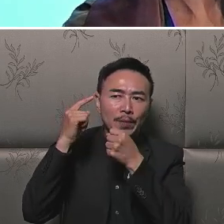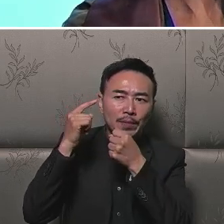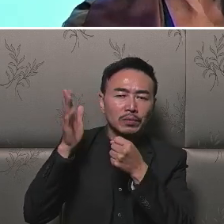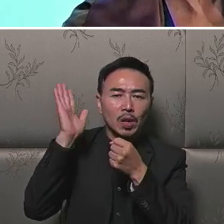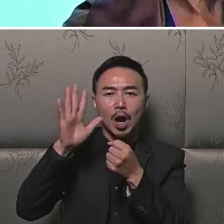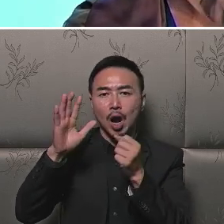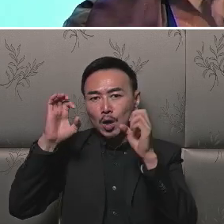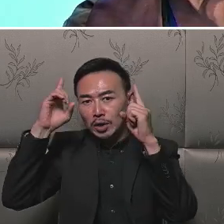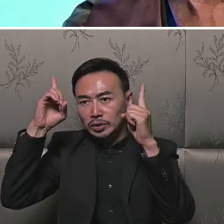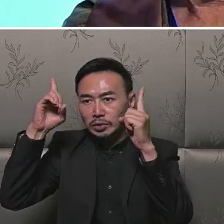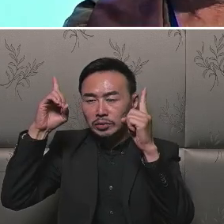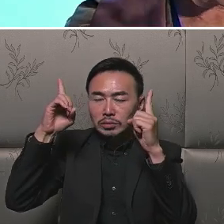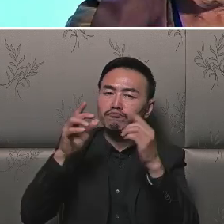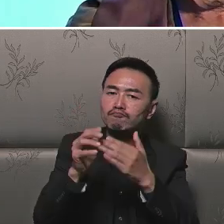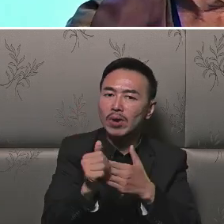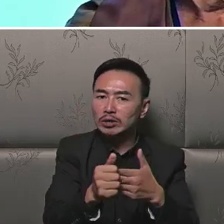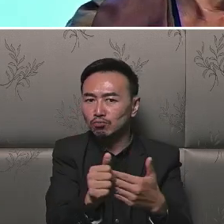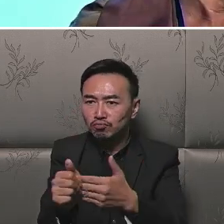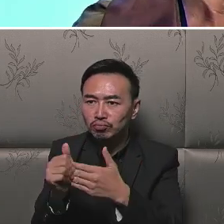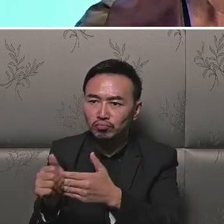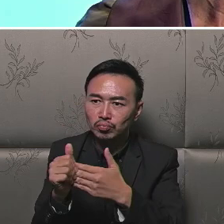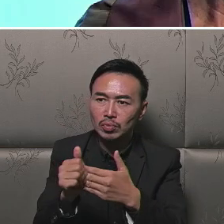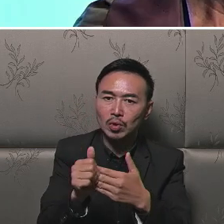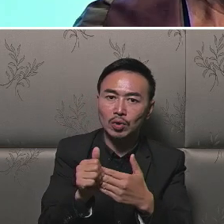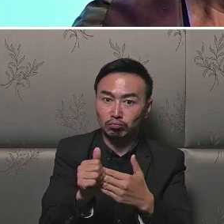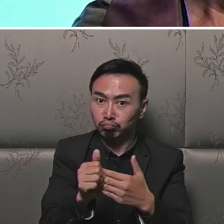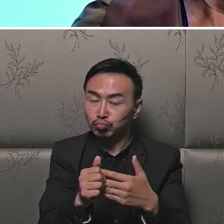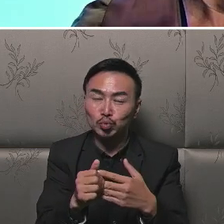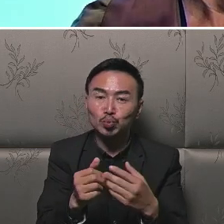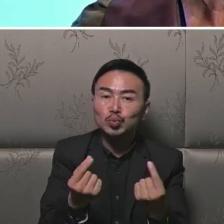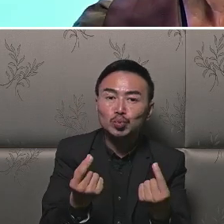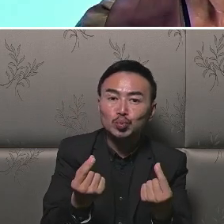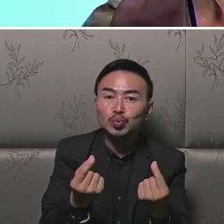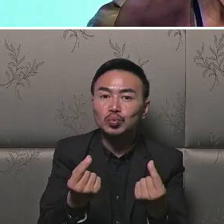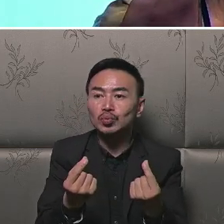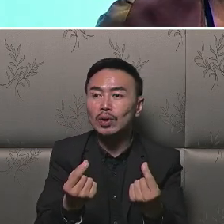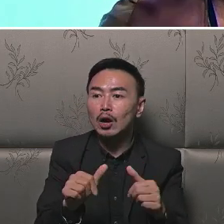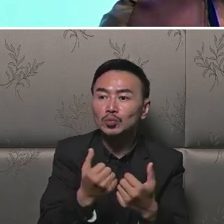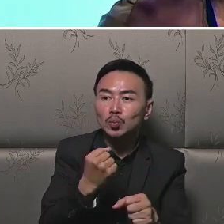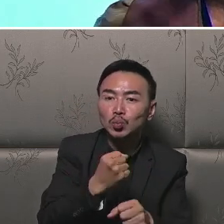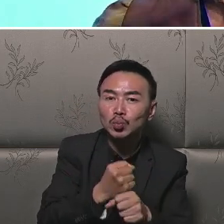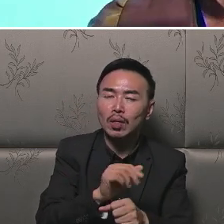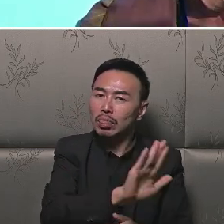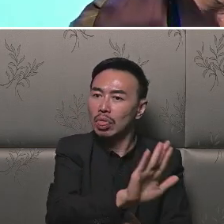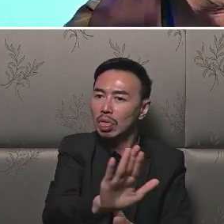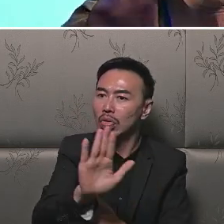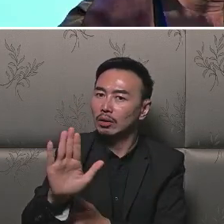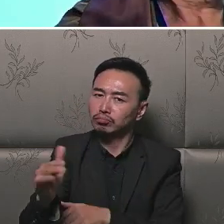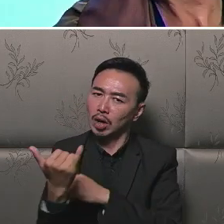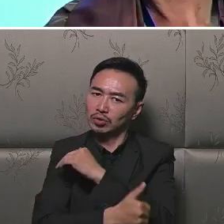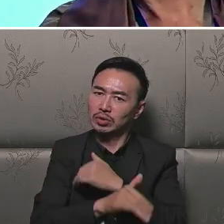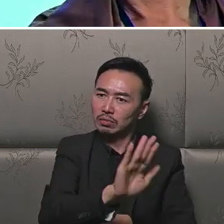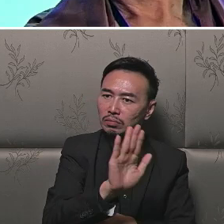to consider the context and the situations. We have to look at the various dimensions, which I talked about right